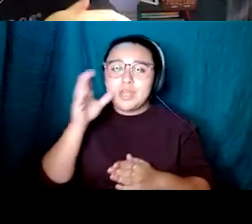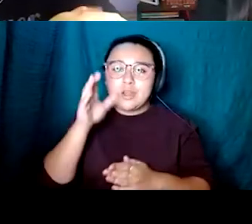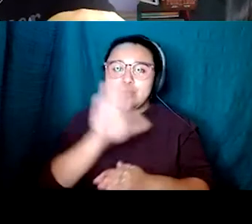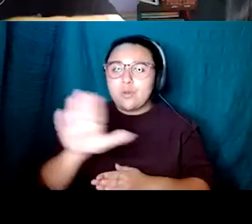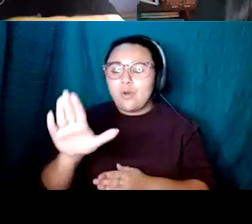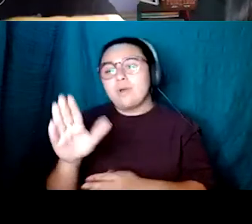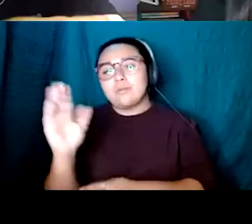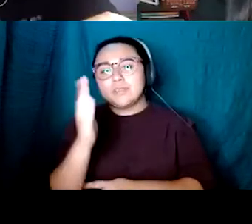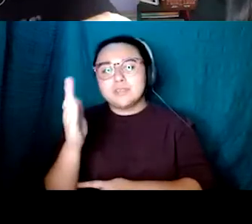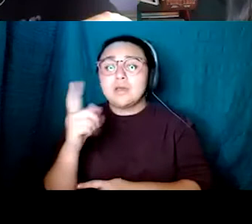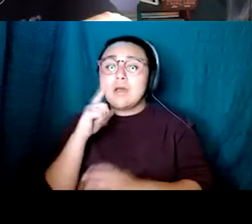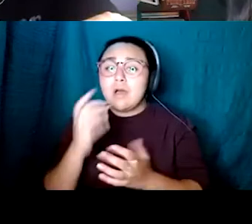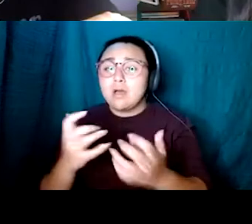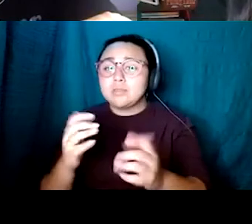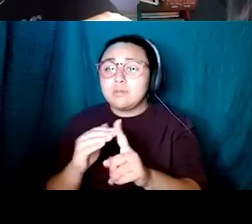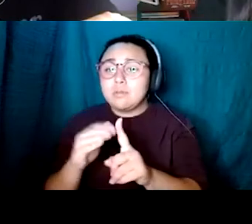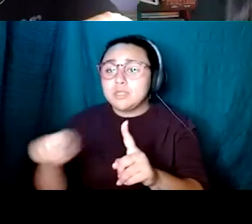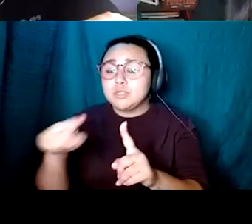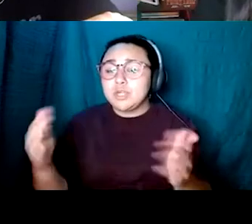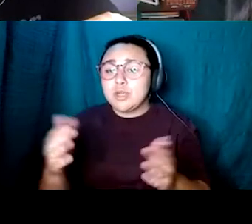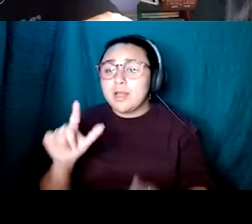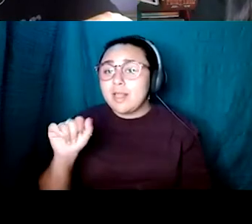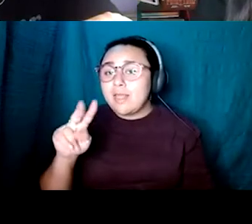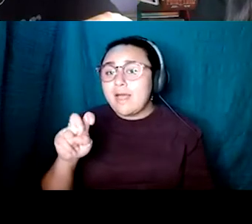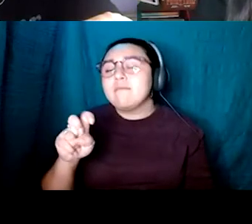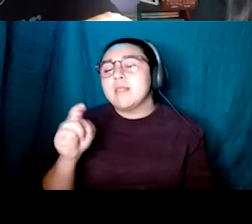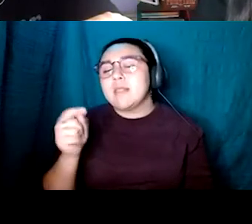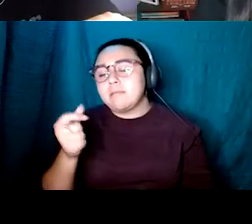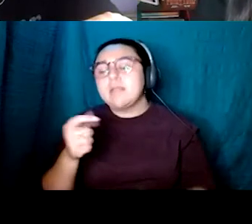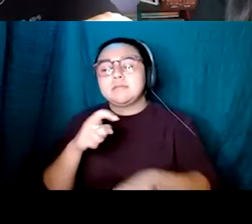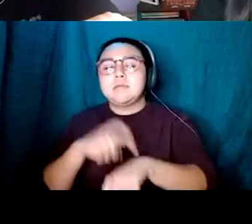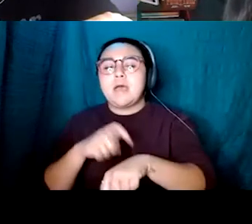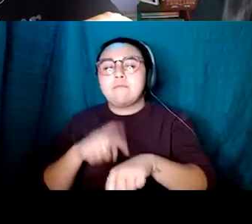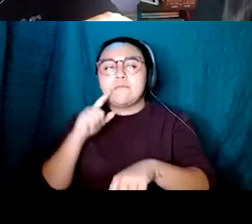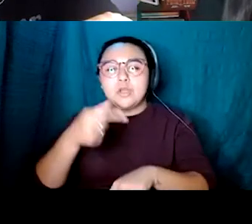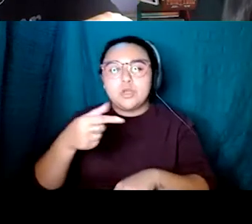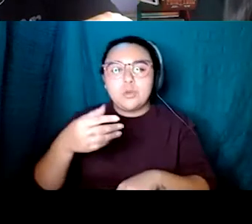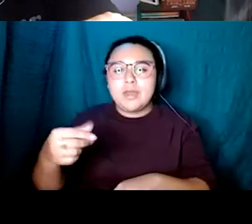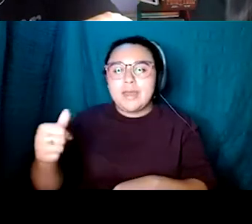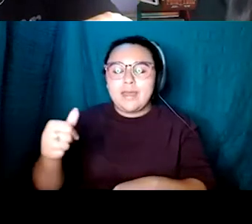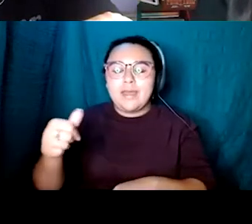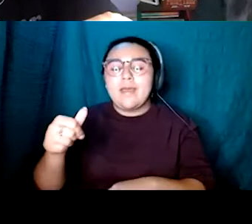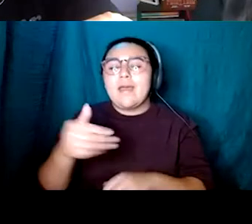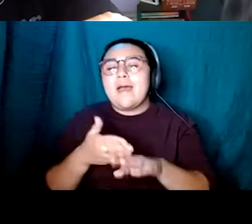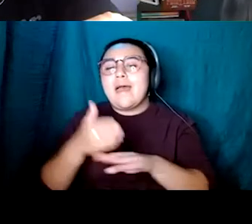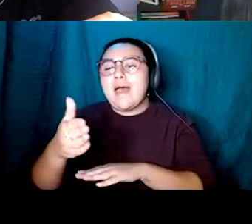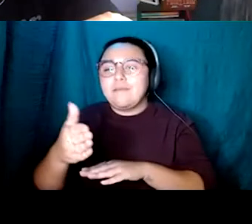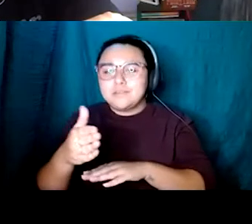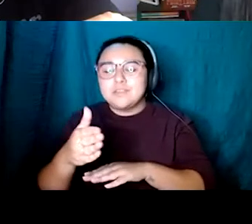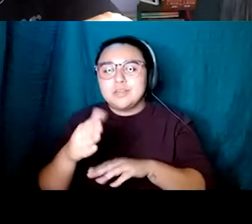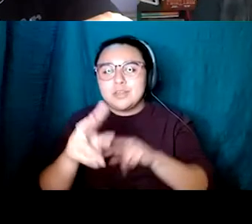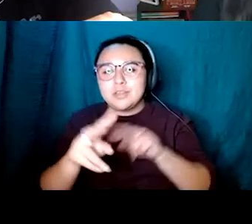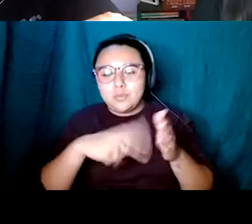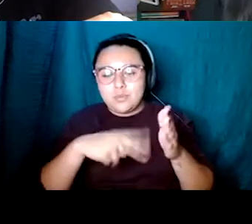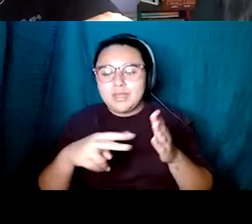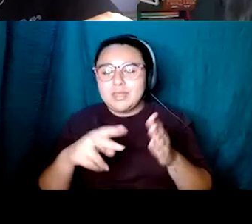an audience, I'll just remind you, if you're here with us live, there'll be a little bit of time for Q&A after the reading. So we're gonna actually, we're gonna